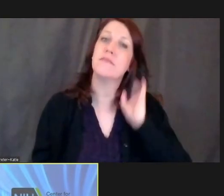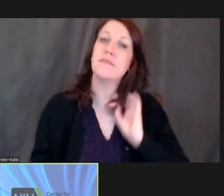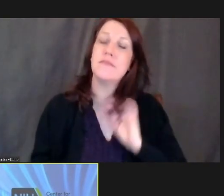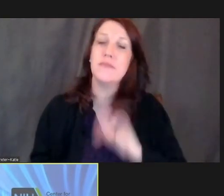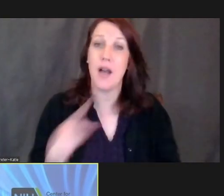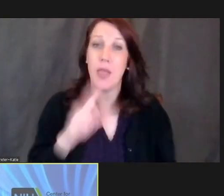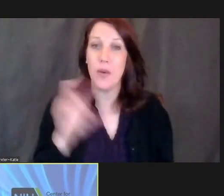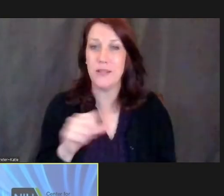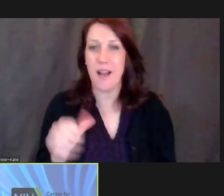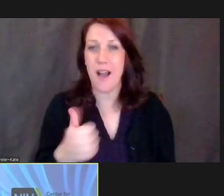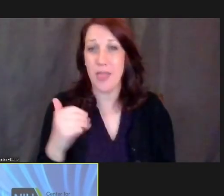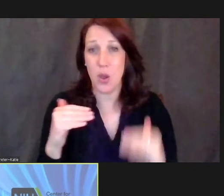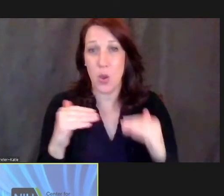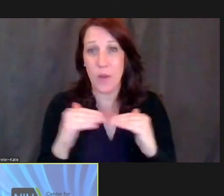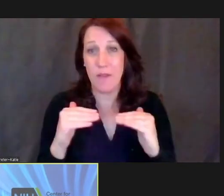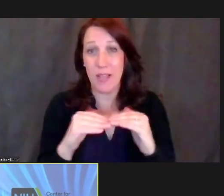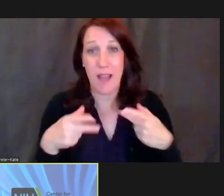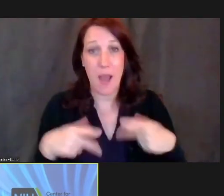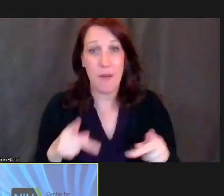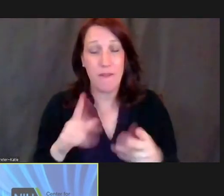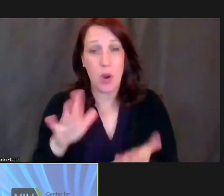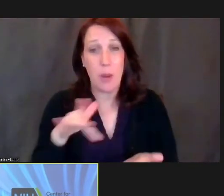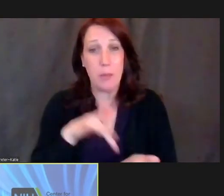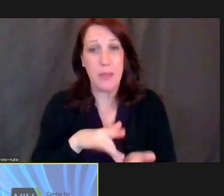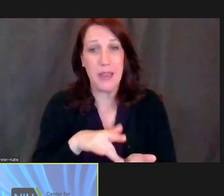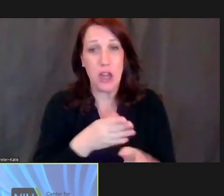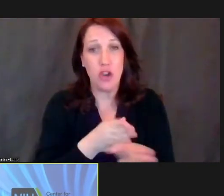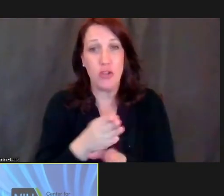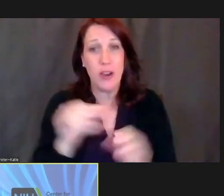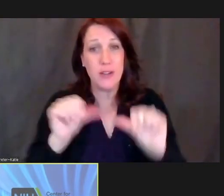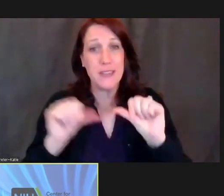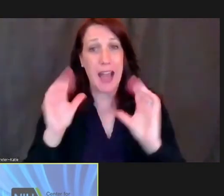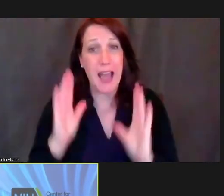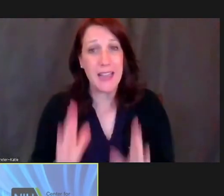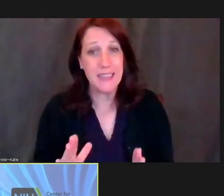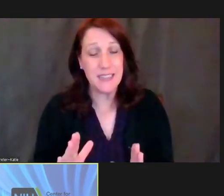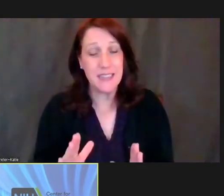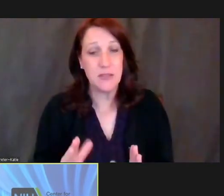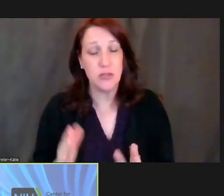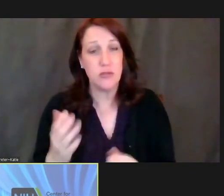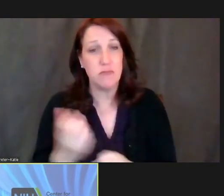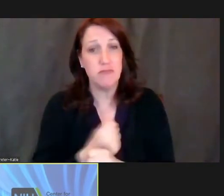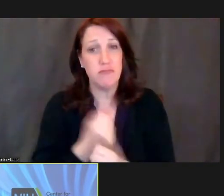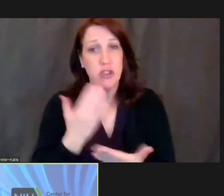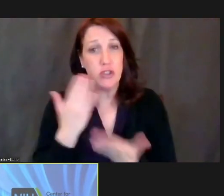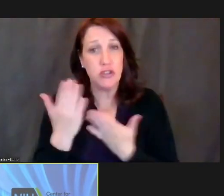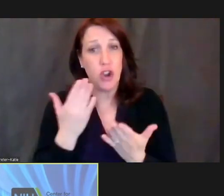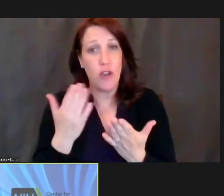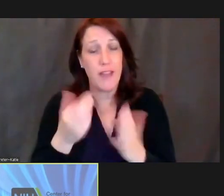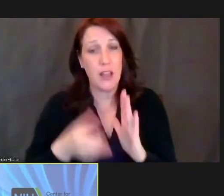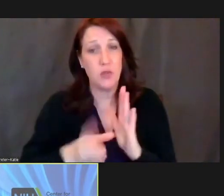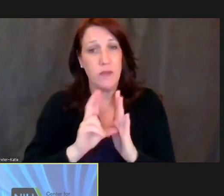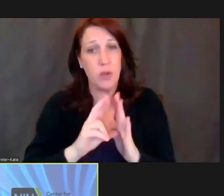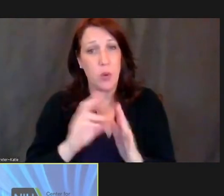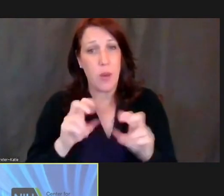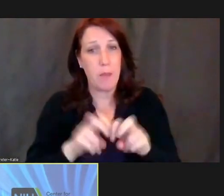equivalent opportunities do you have for mid-career scientists to serve on review panels, and what are those